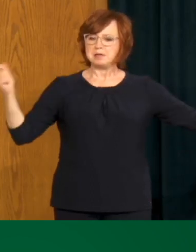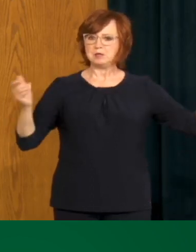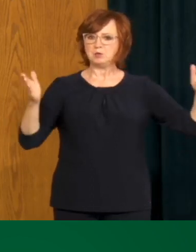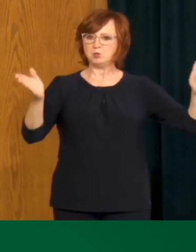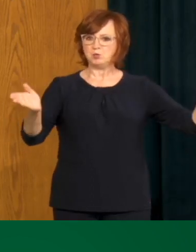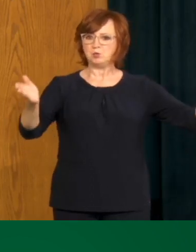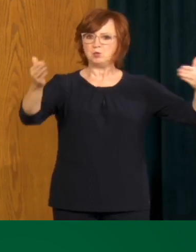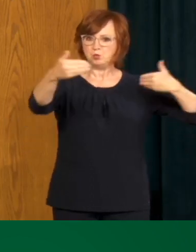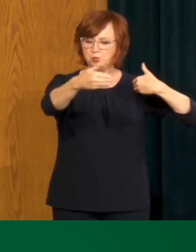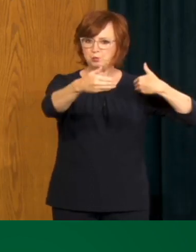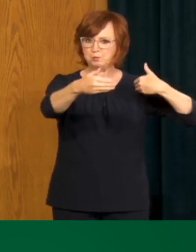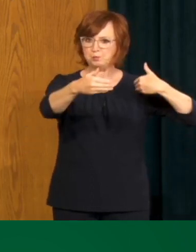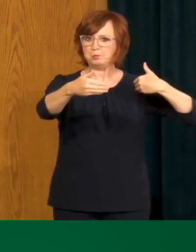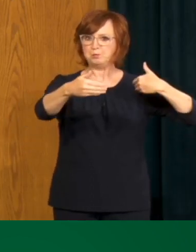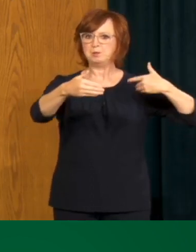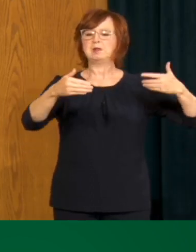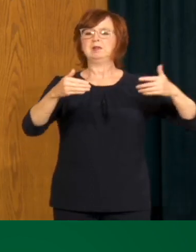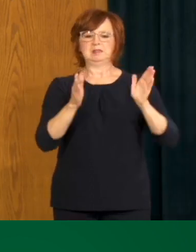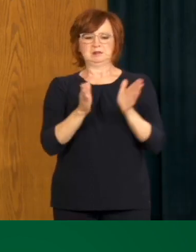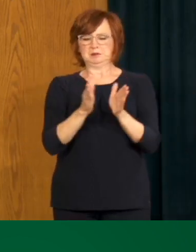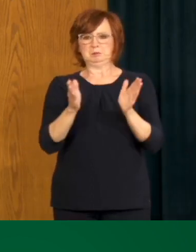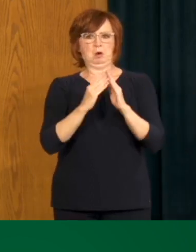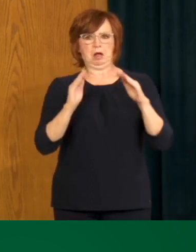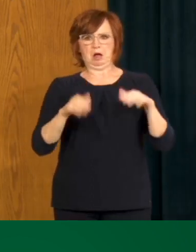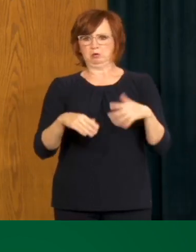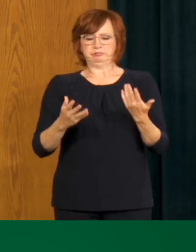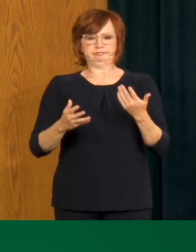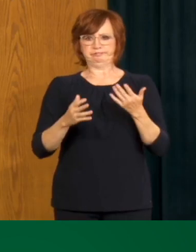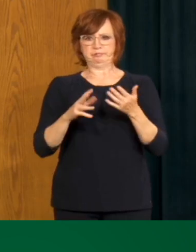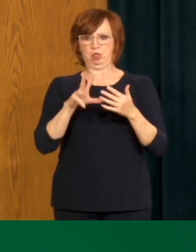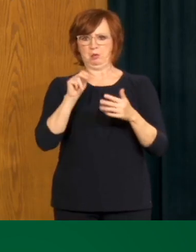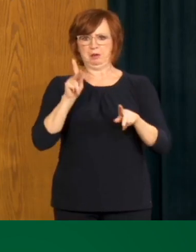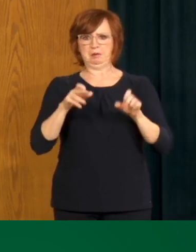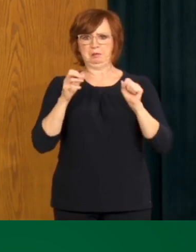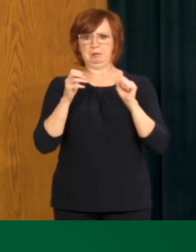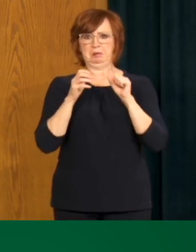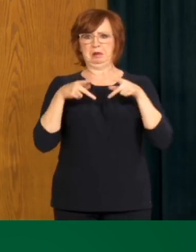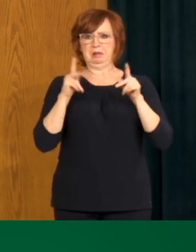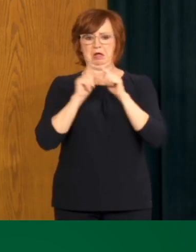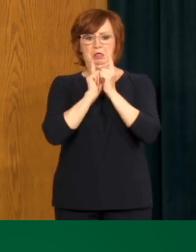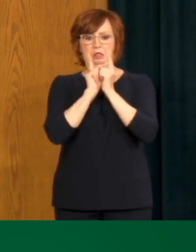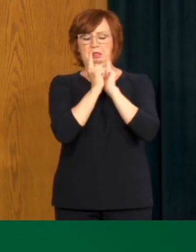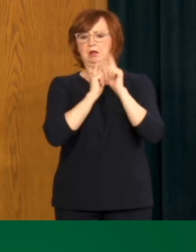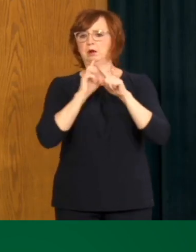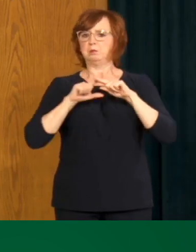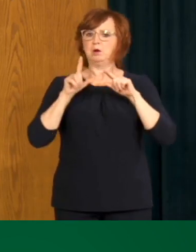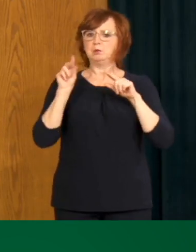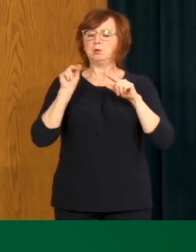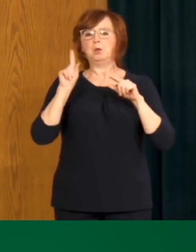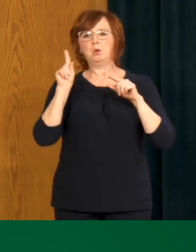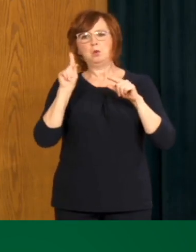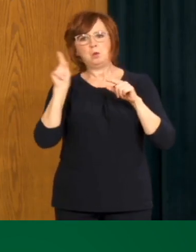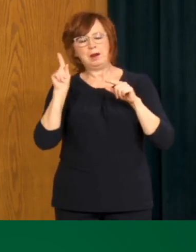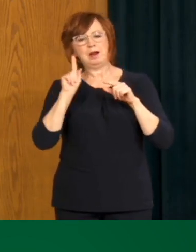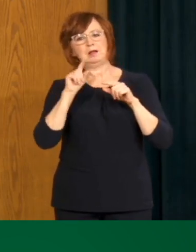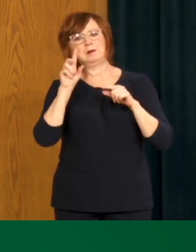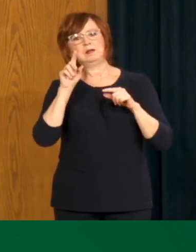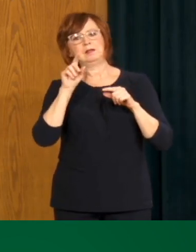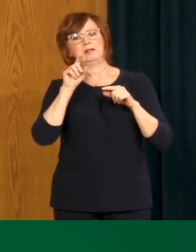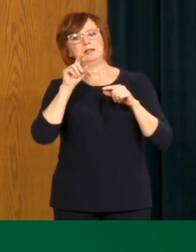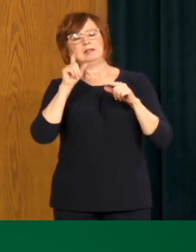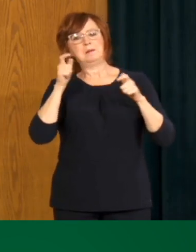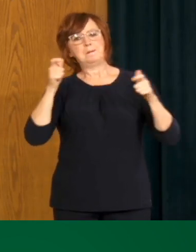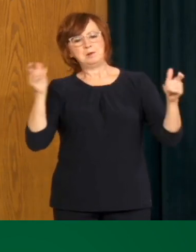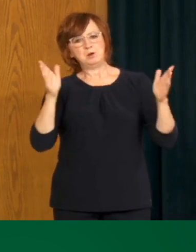distancing. With the start of Phase 4.1 next week, almost all kinds of businesses, services, activities, and facilities in